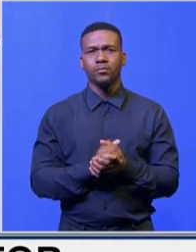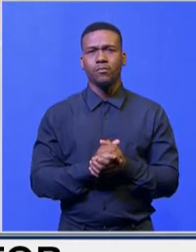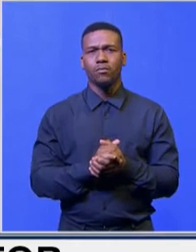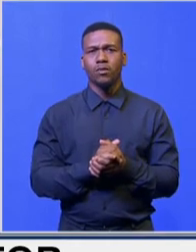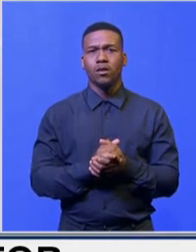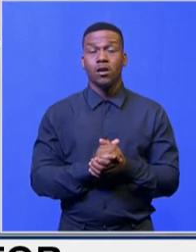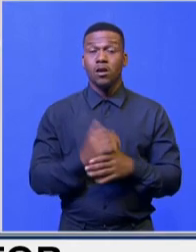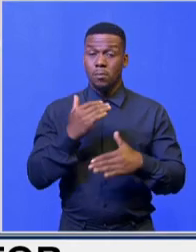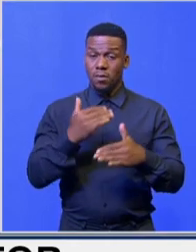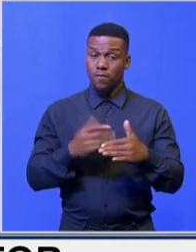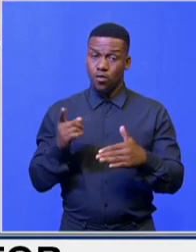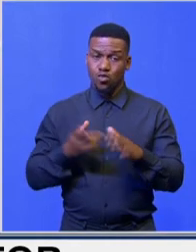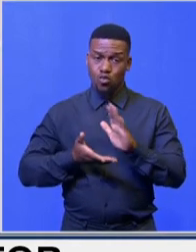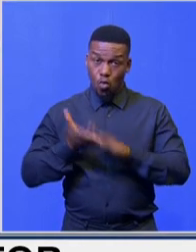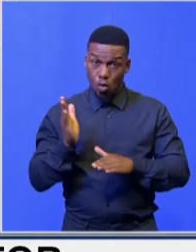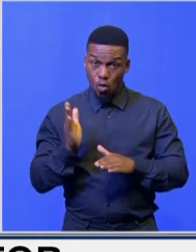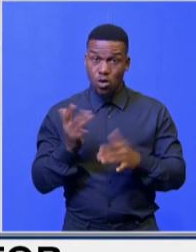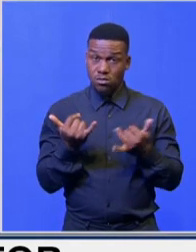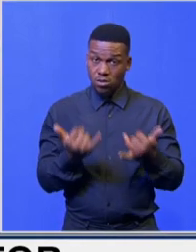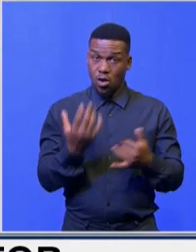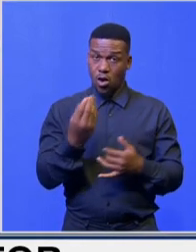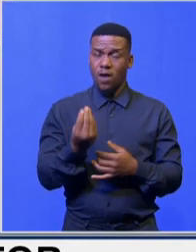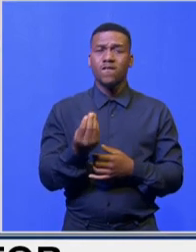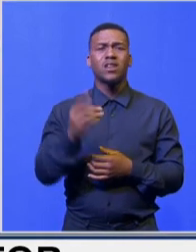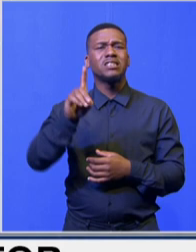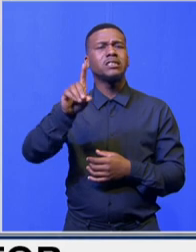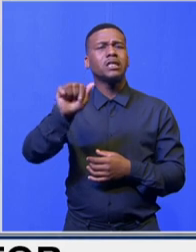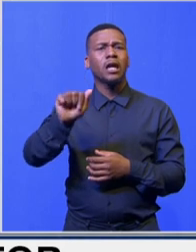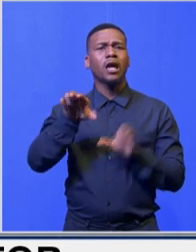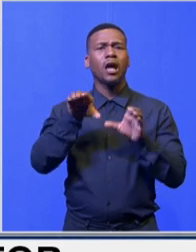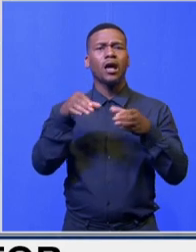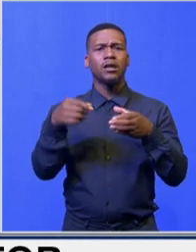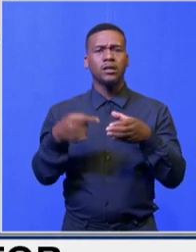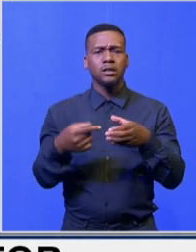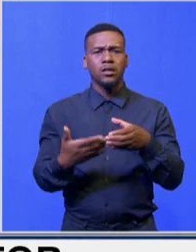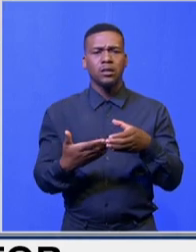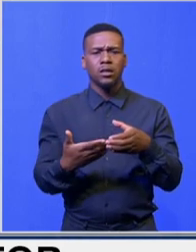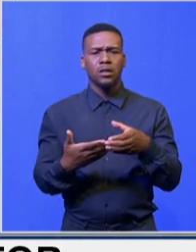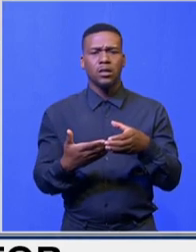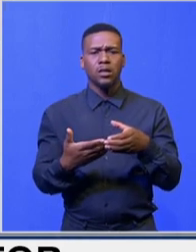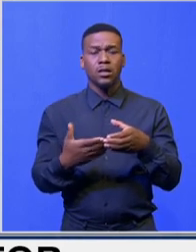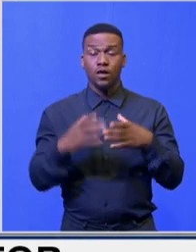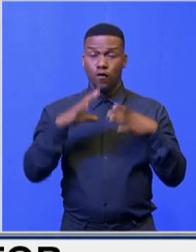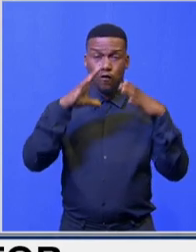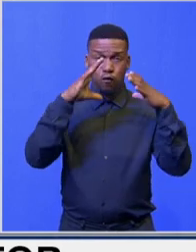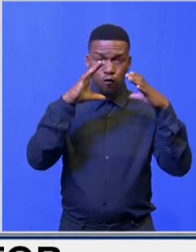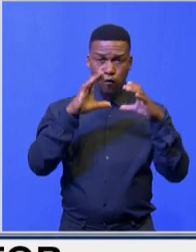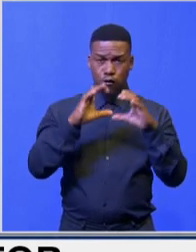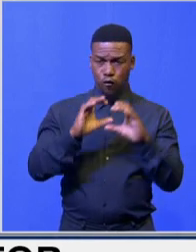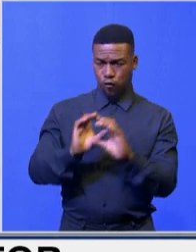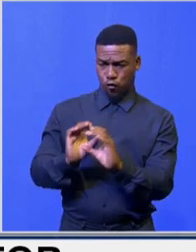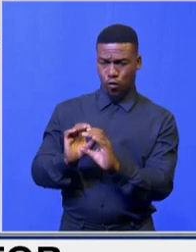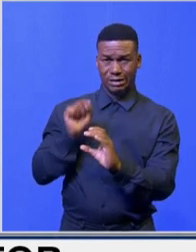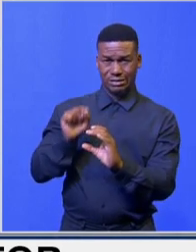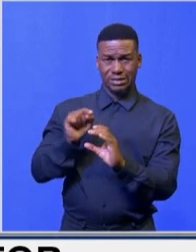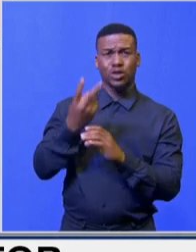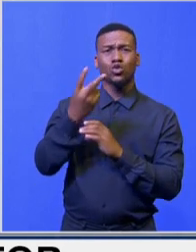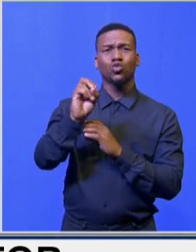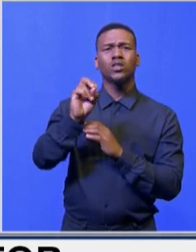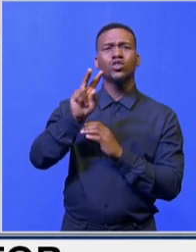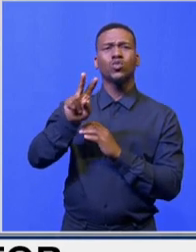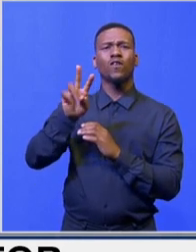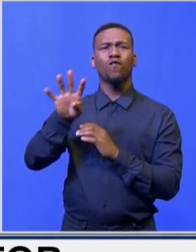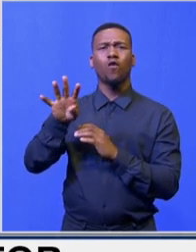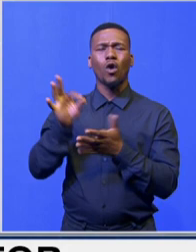got the Democratic Alliance that essentially has their leadership in place. Now, I suppose the focus is going to be in getting ready for the 2024 race.